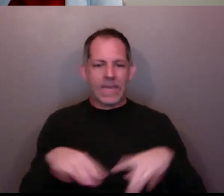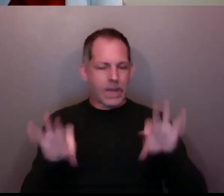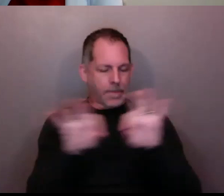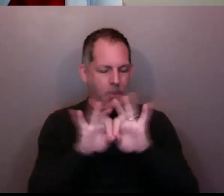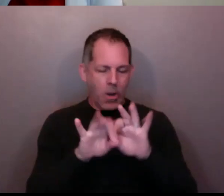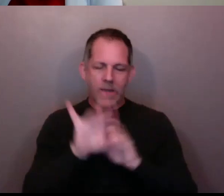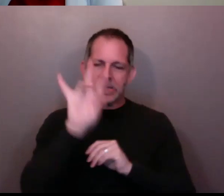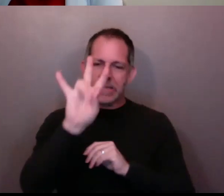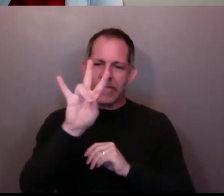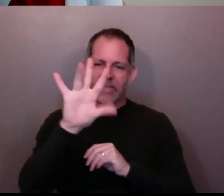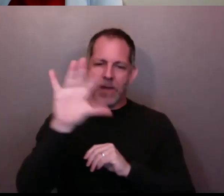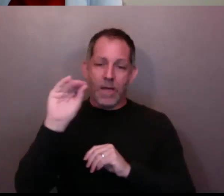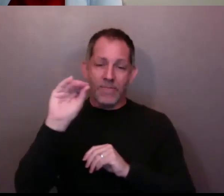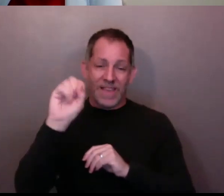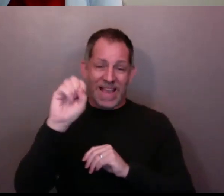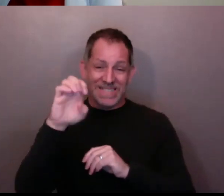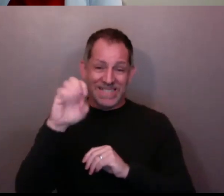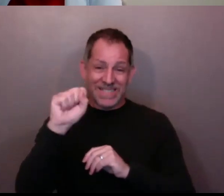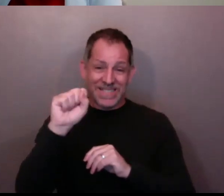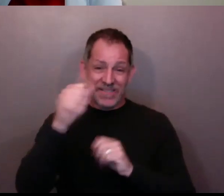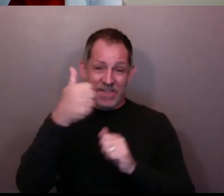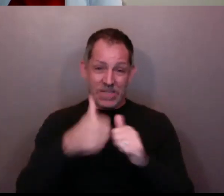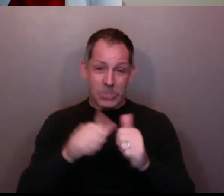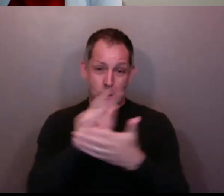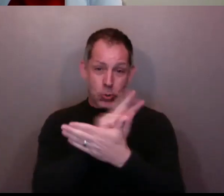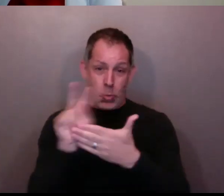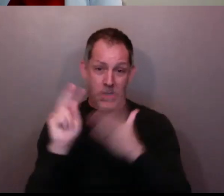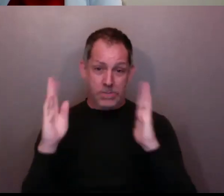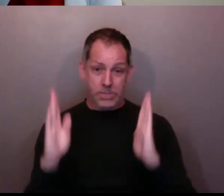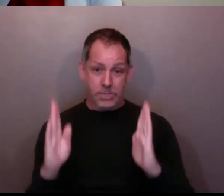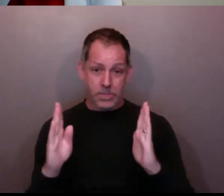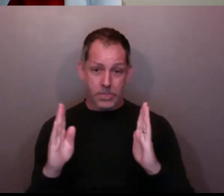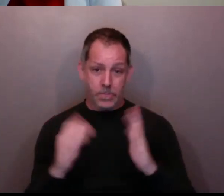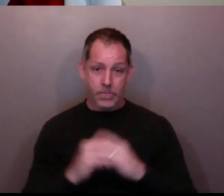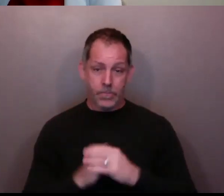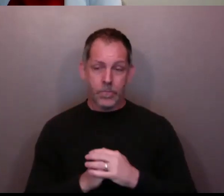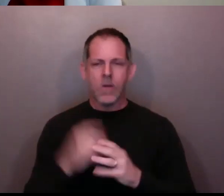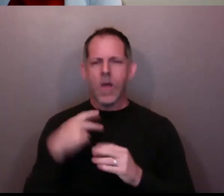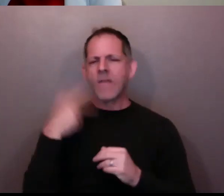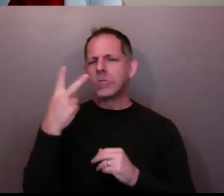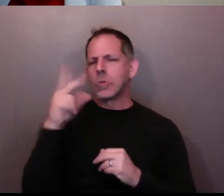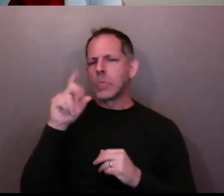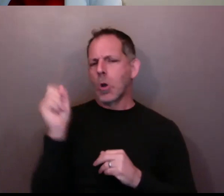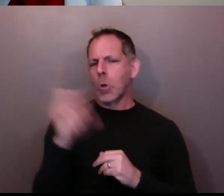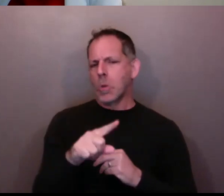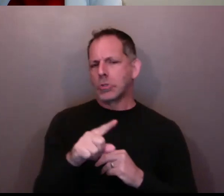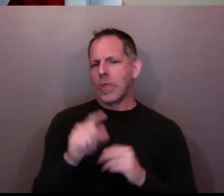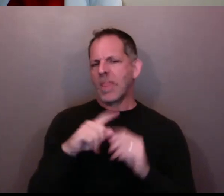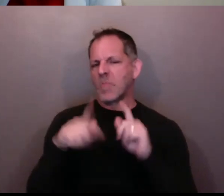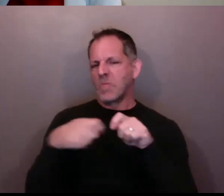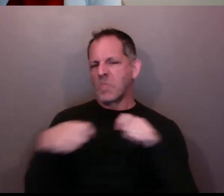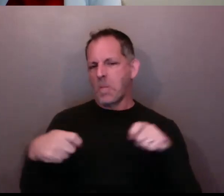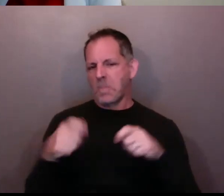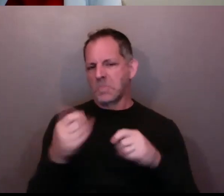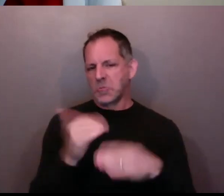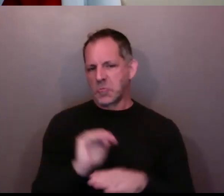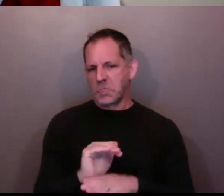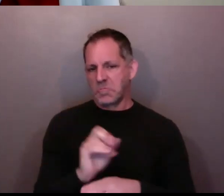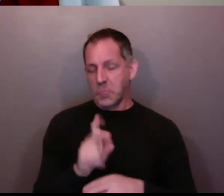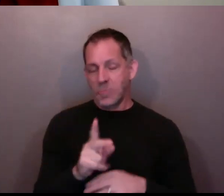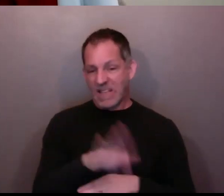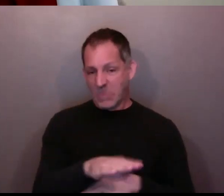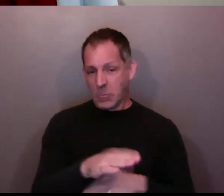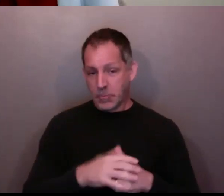Okay, we've got two more to wrap it up, and I think you've addressed this, but just to be absolutely sure, to follow Jerry's question, will there be